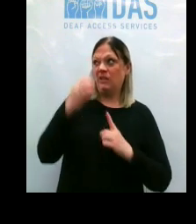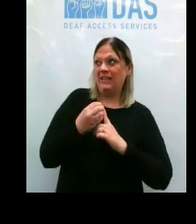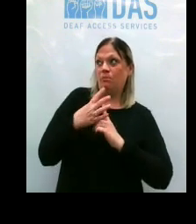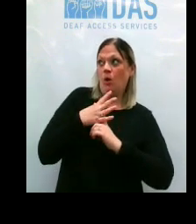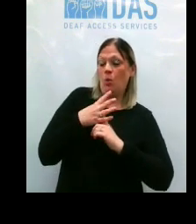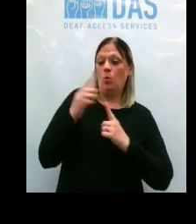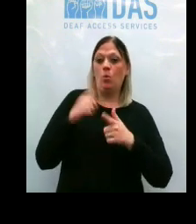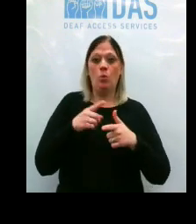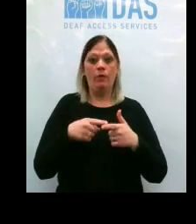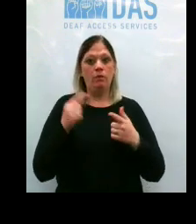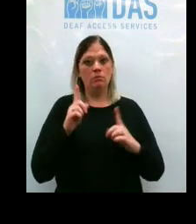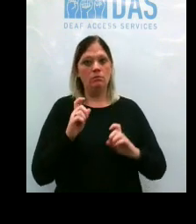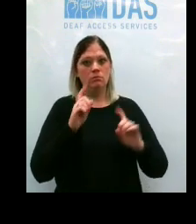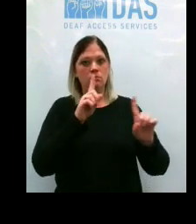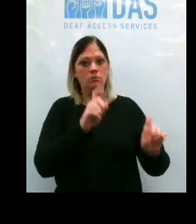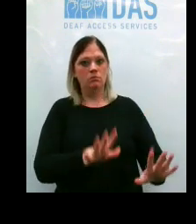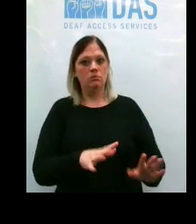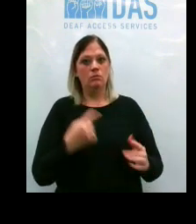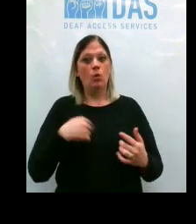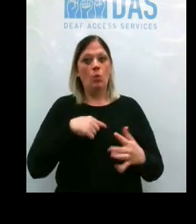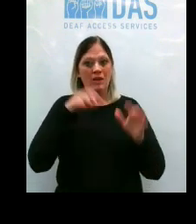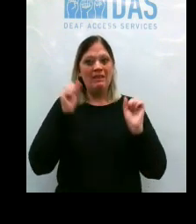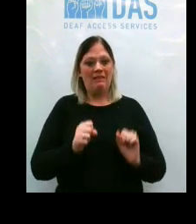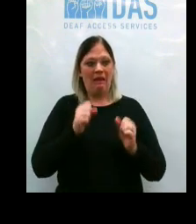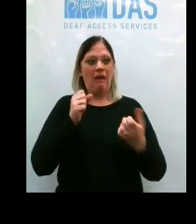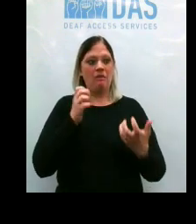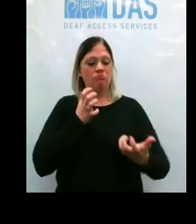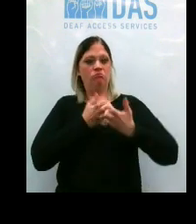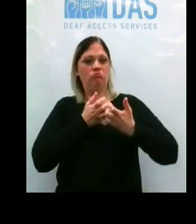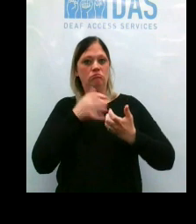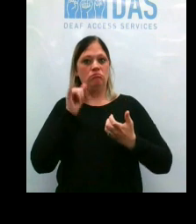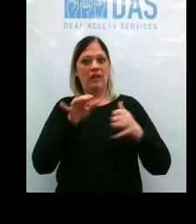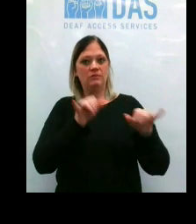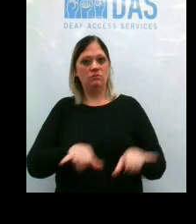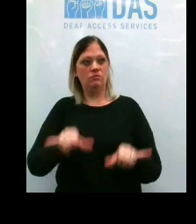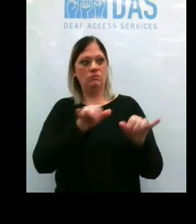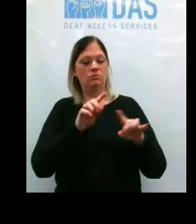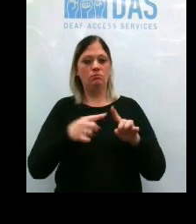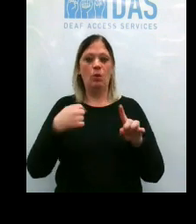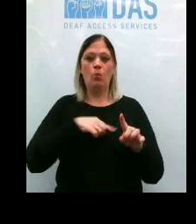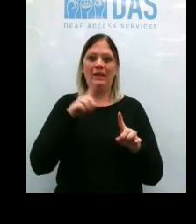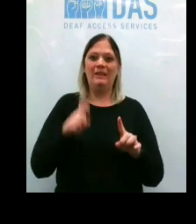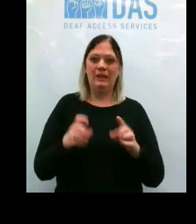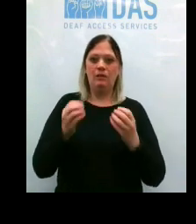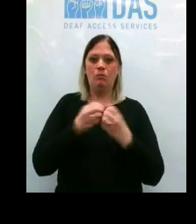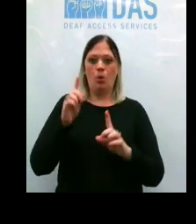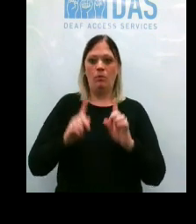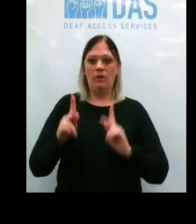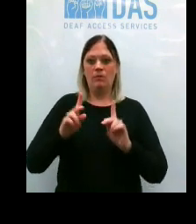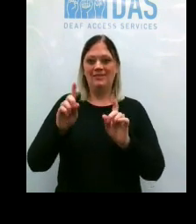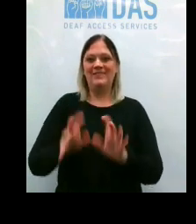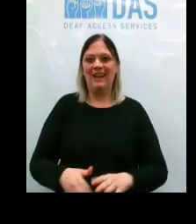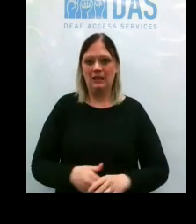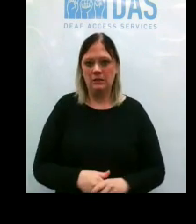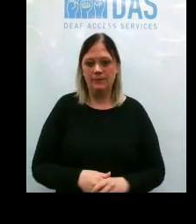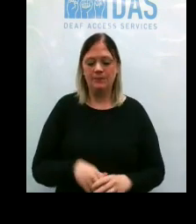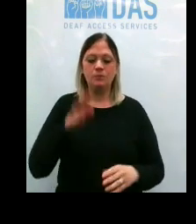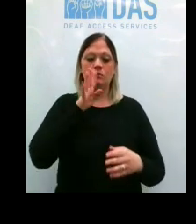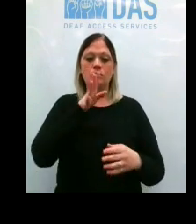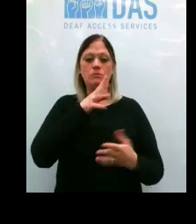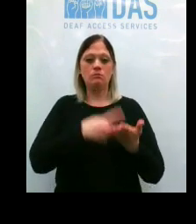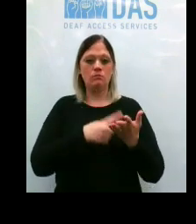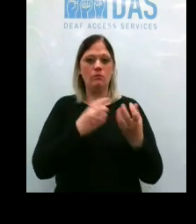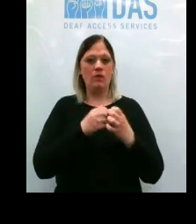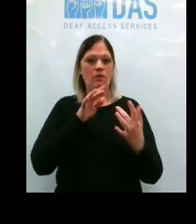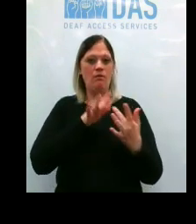meet the standard. We believe we can meet the standard working with our partners. We just need people to test. And then contact tracers, I'll talk a little bit more about contact tracers.